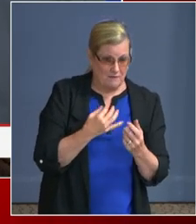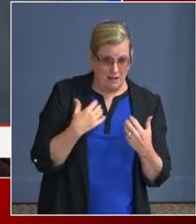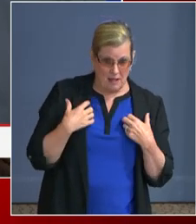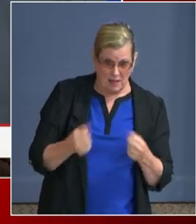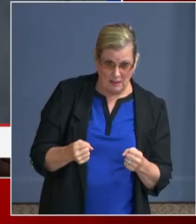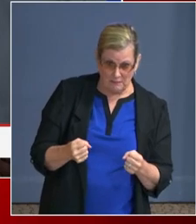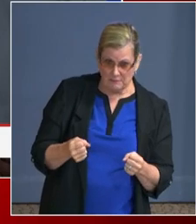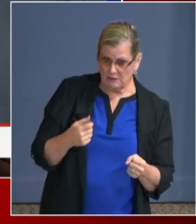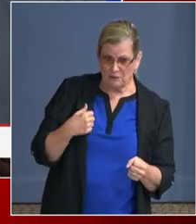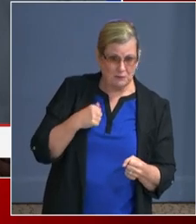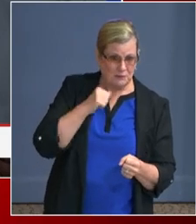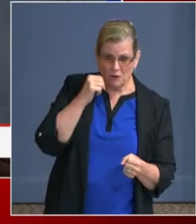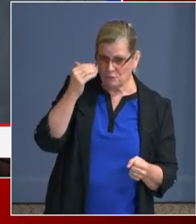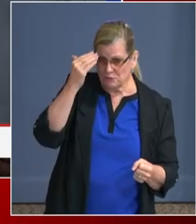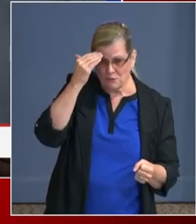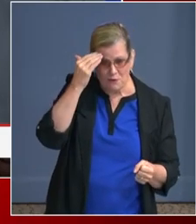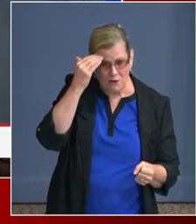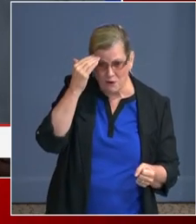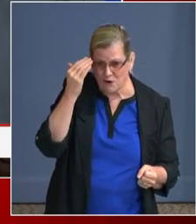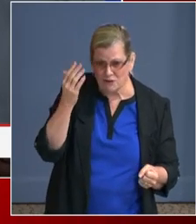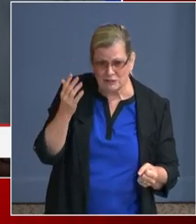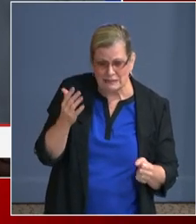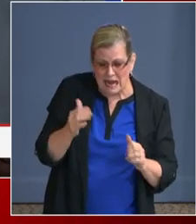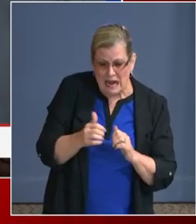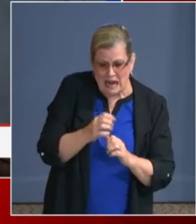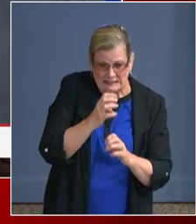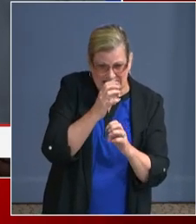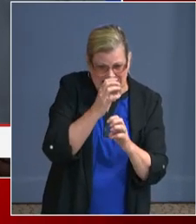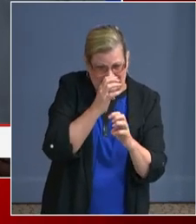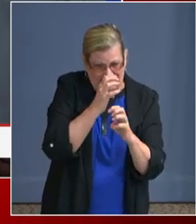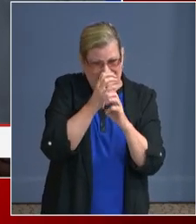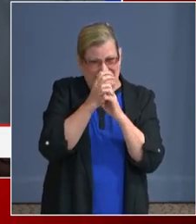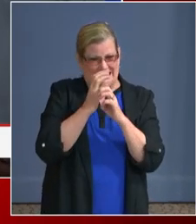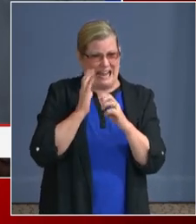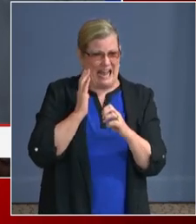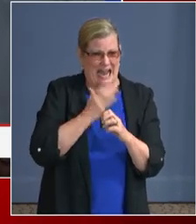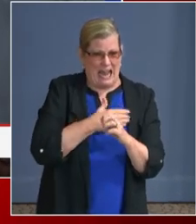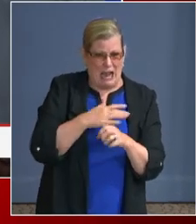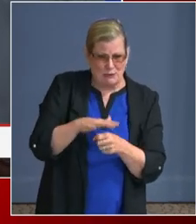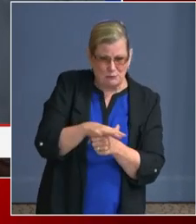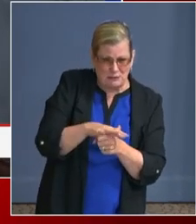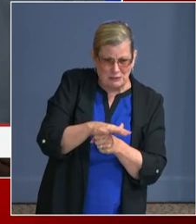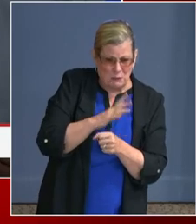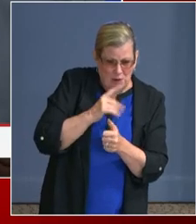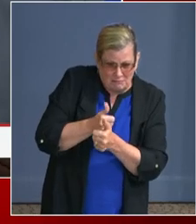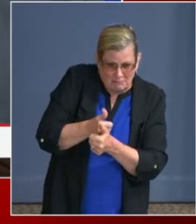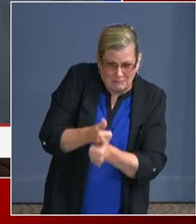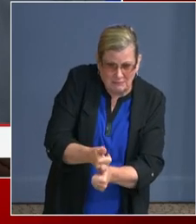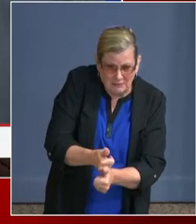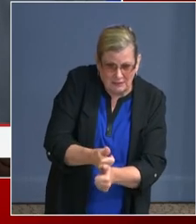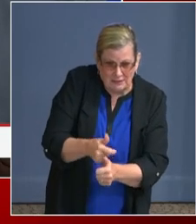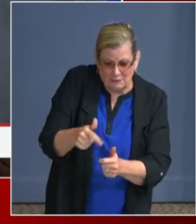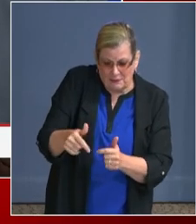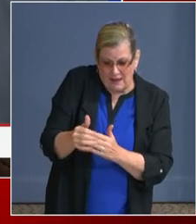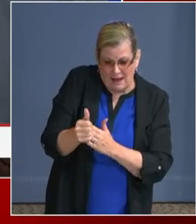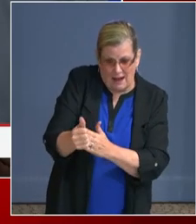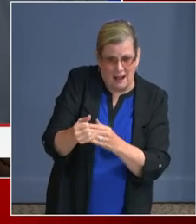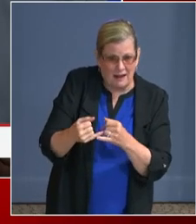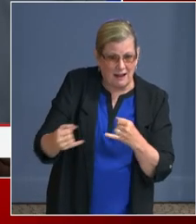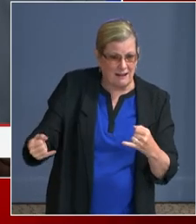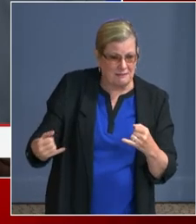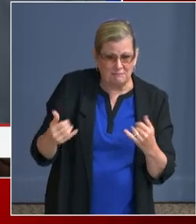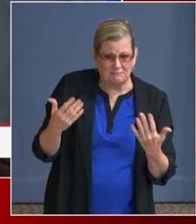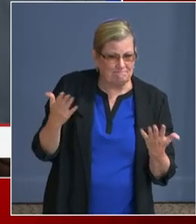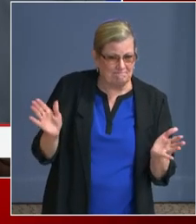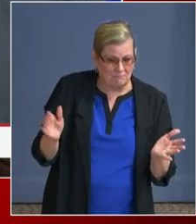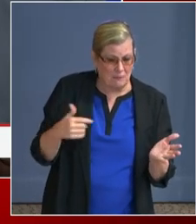frankly, didn't know how strictly our region would adhere to guidance issued by the health